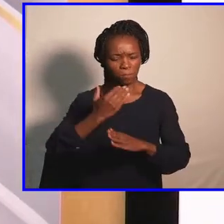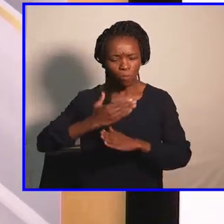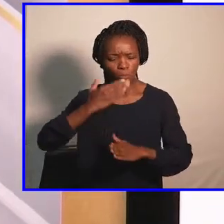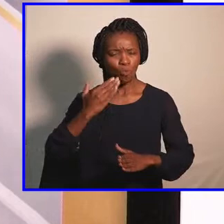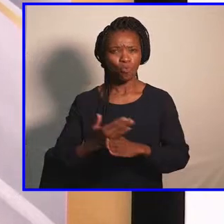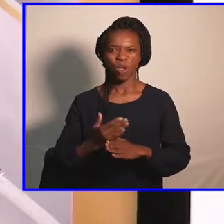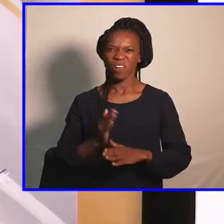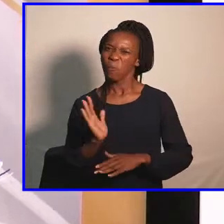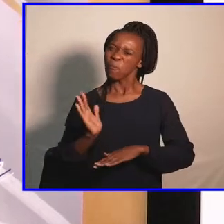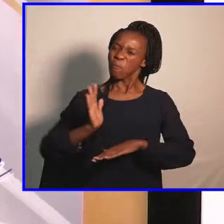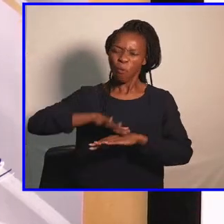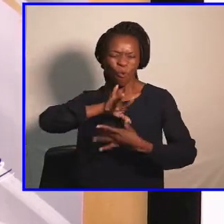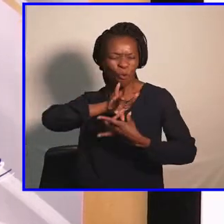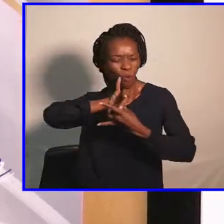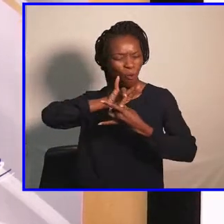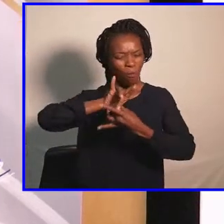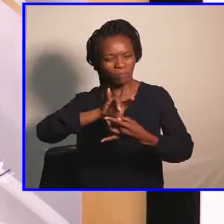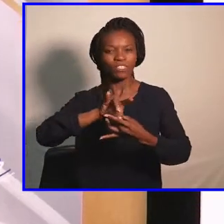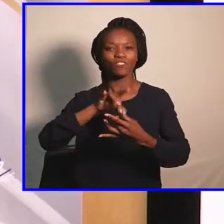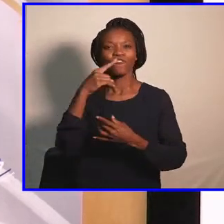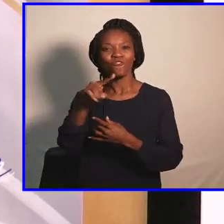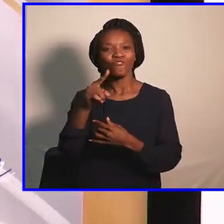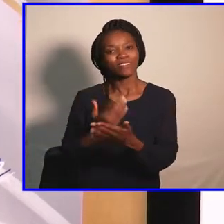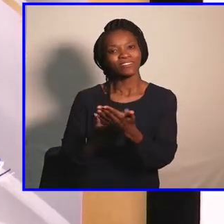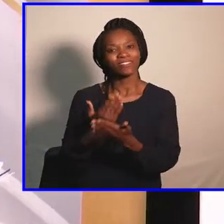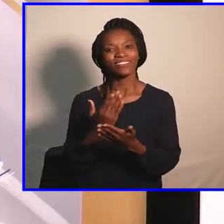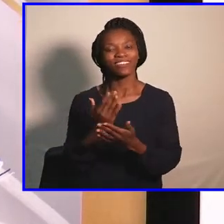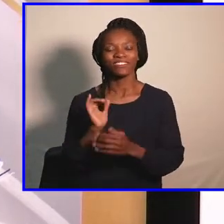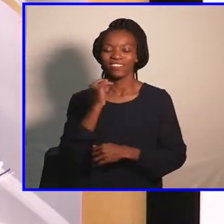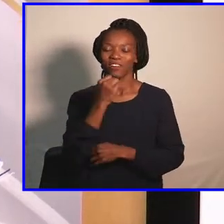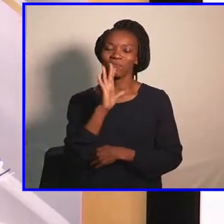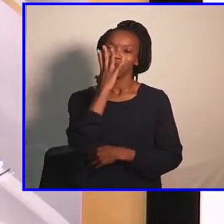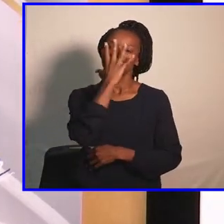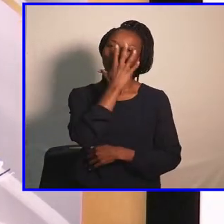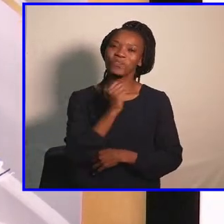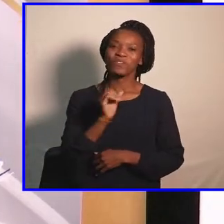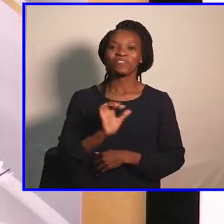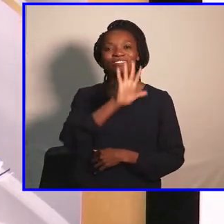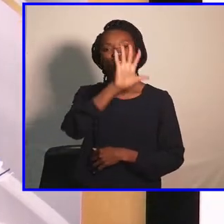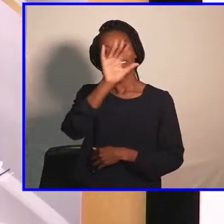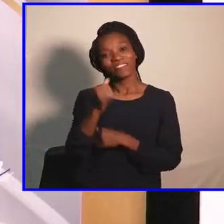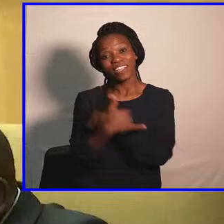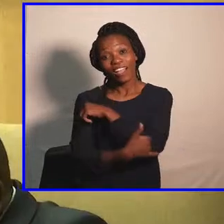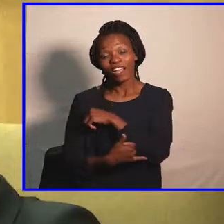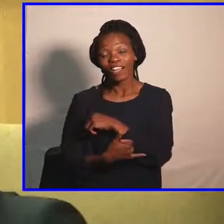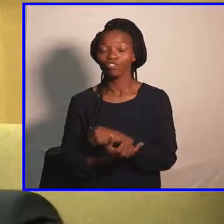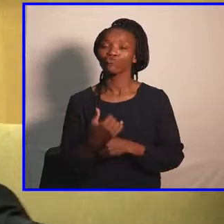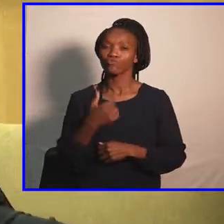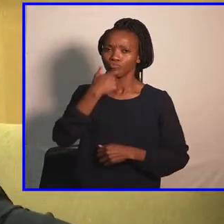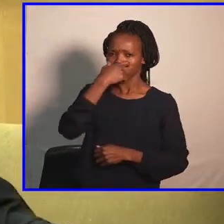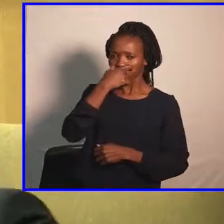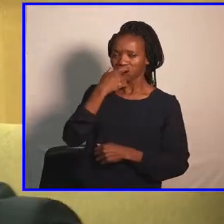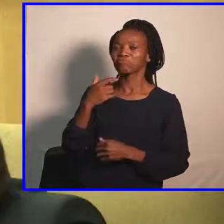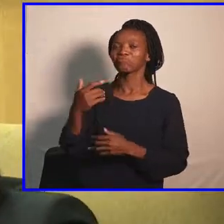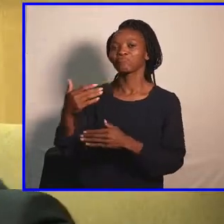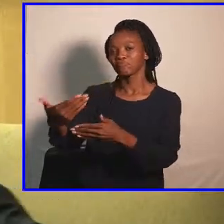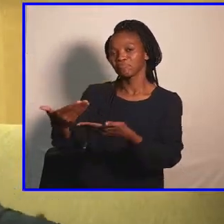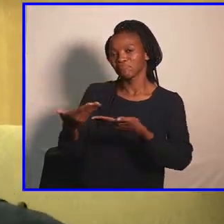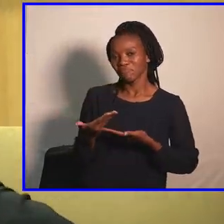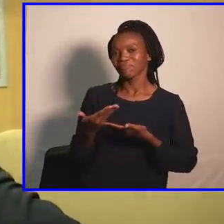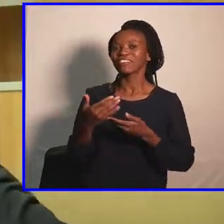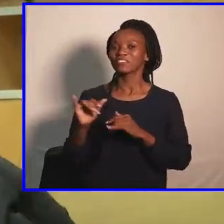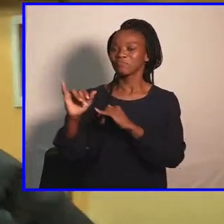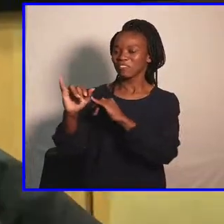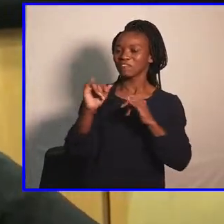rededicate themselves to serve our beautiful country. Mr. President, I now invite you to address